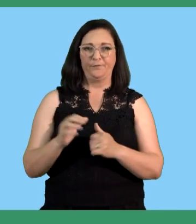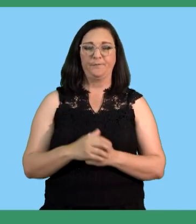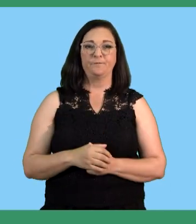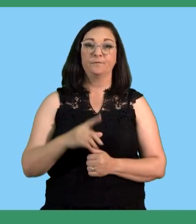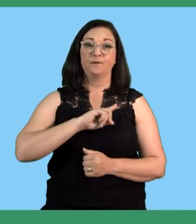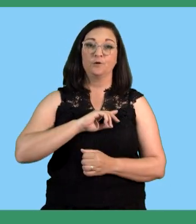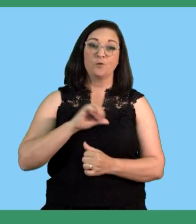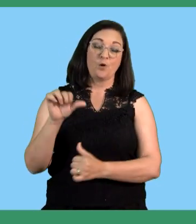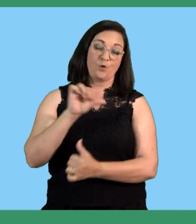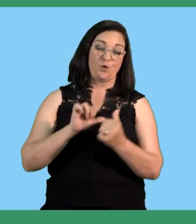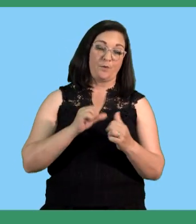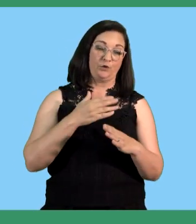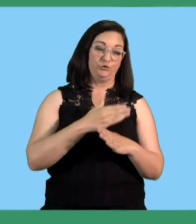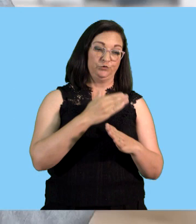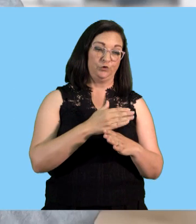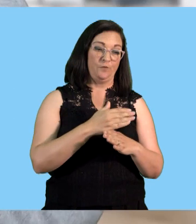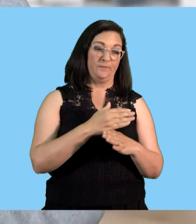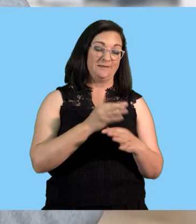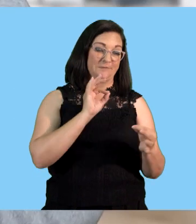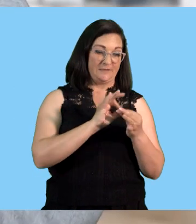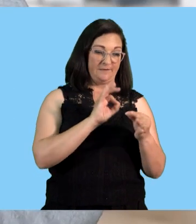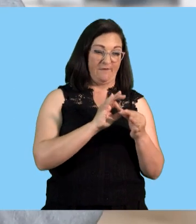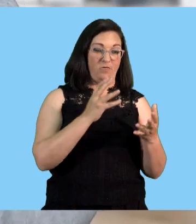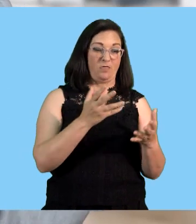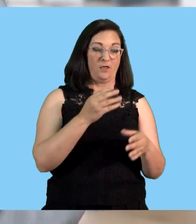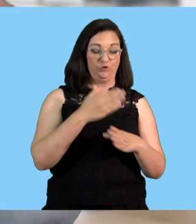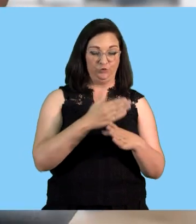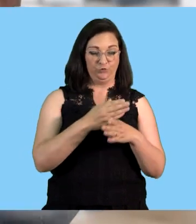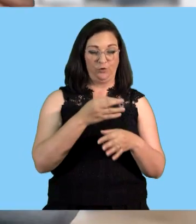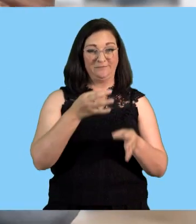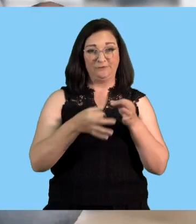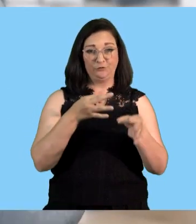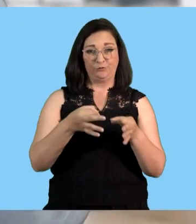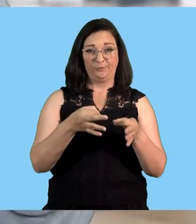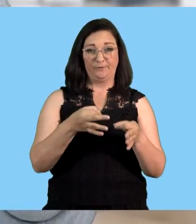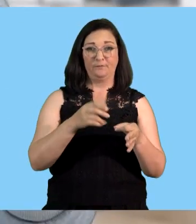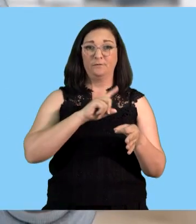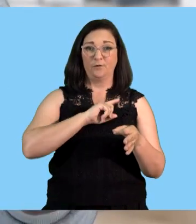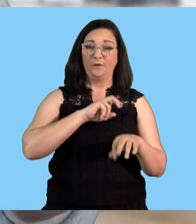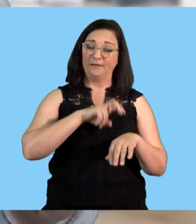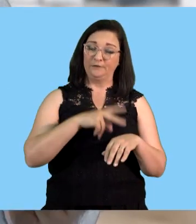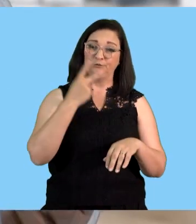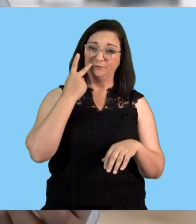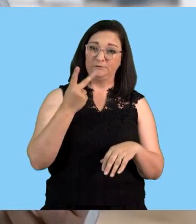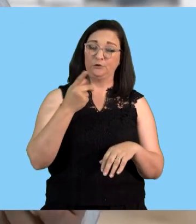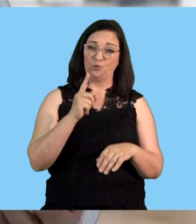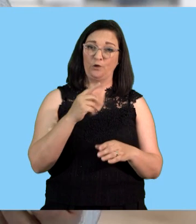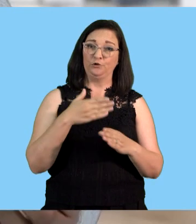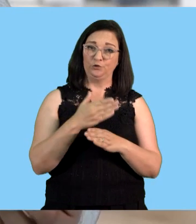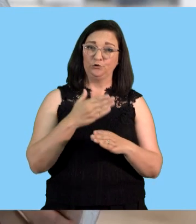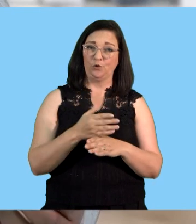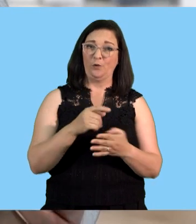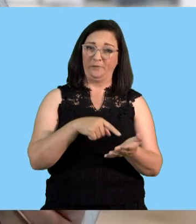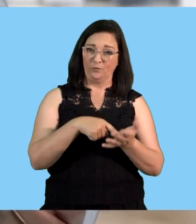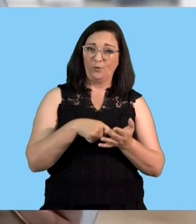what? It takes us back to our job specifications and job description. So we need to match that with the requirements of the job. What is it